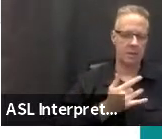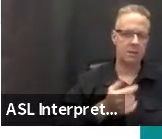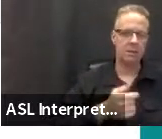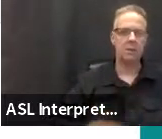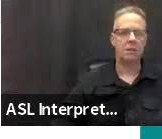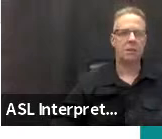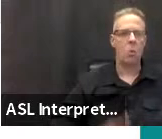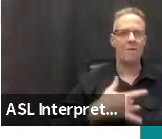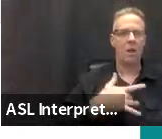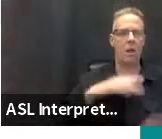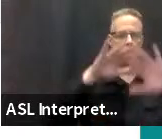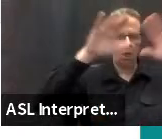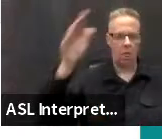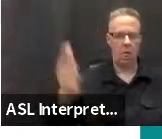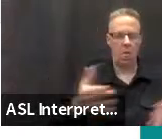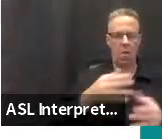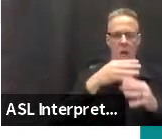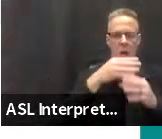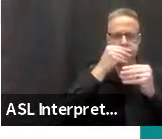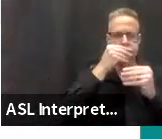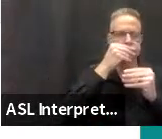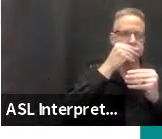of enclosure